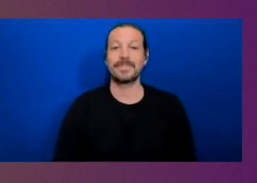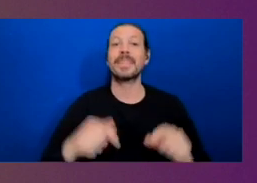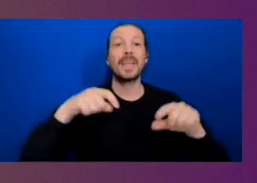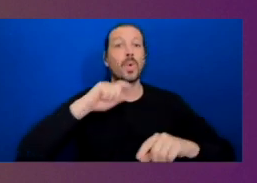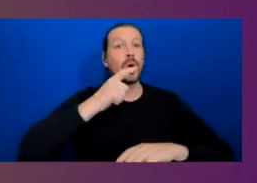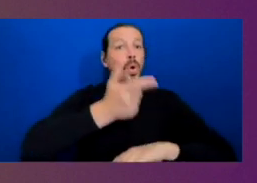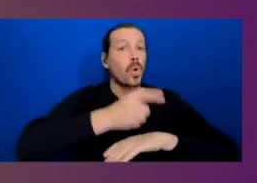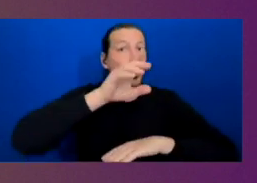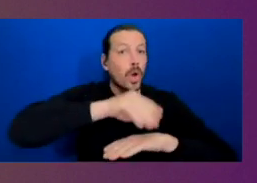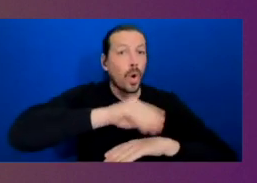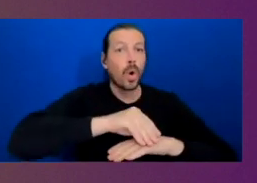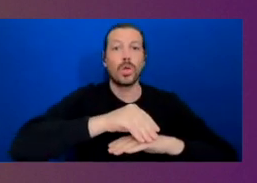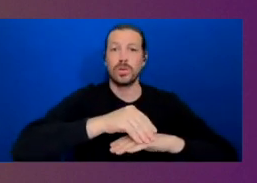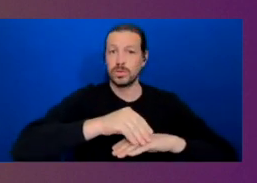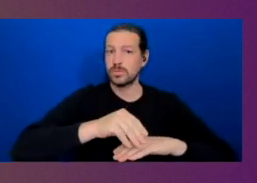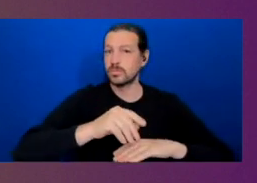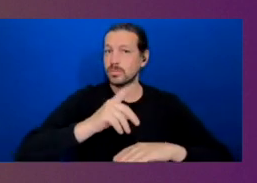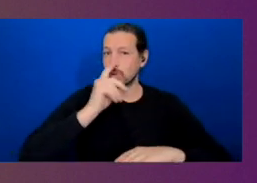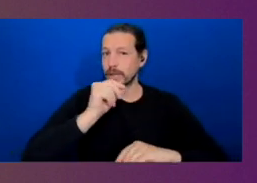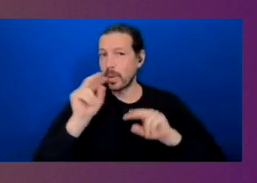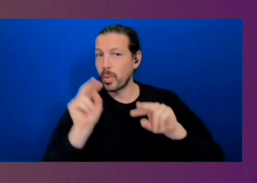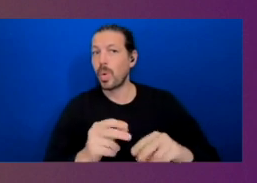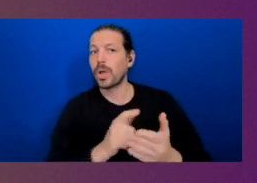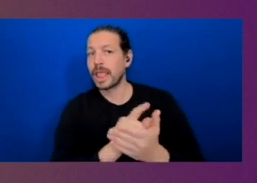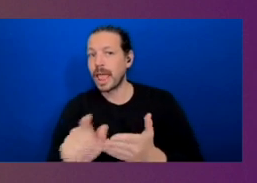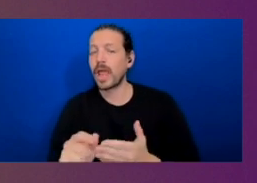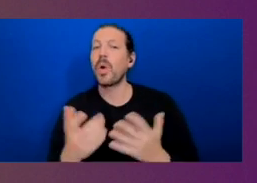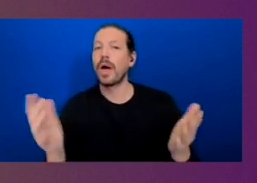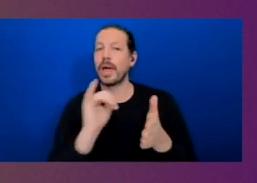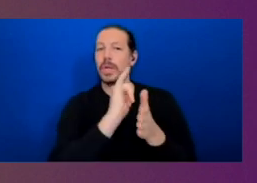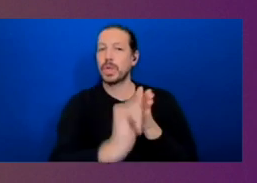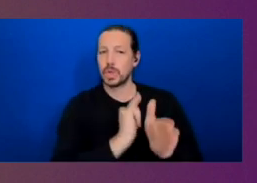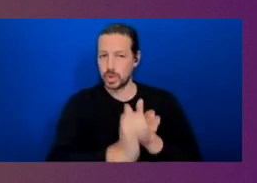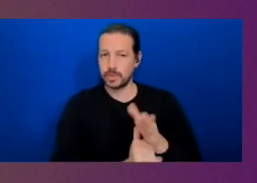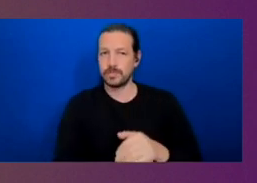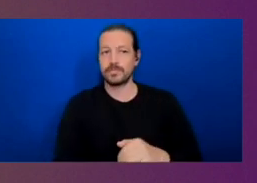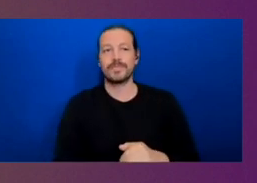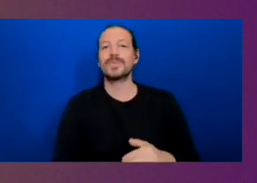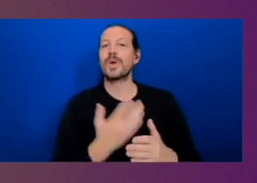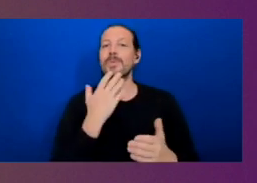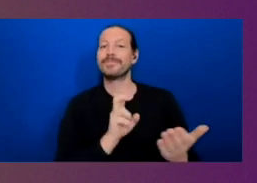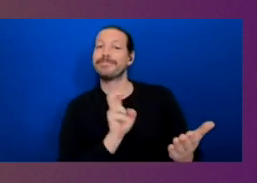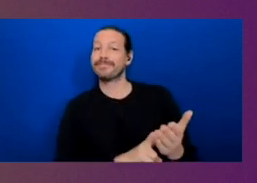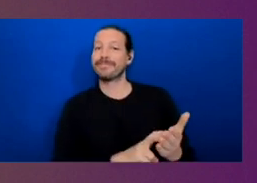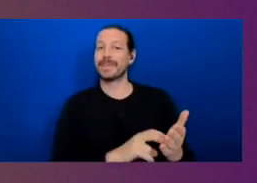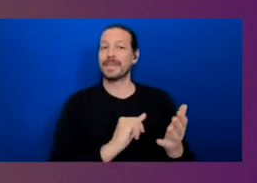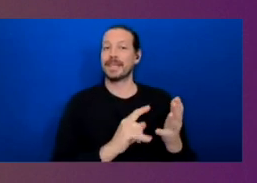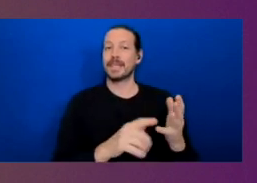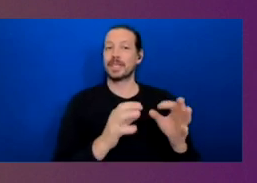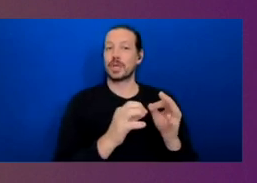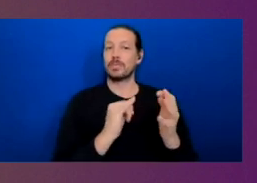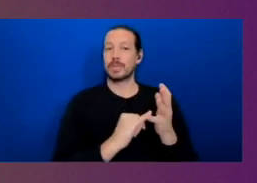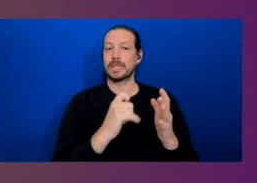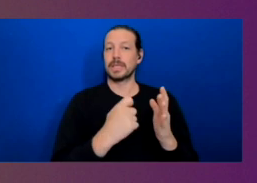this is available later on our YouTube channel as well, so be sure to subscribe. Now, you don't want to hear my